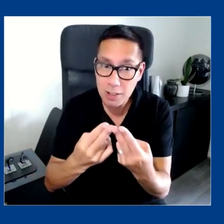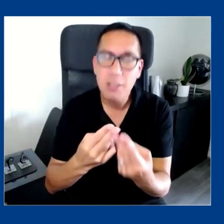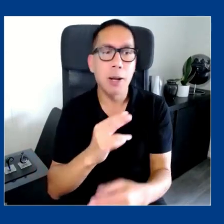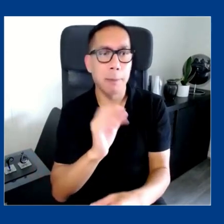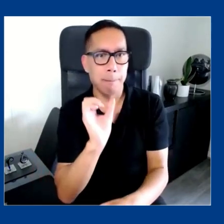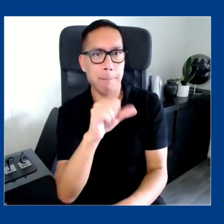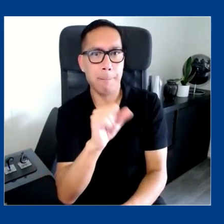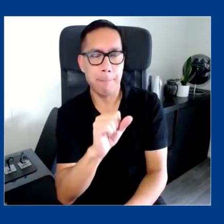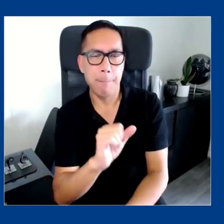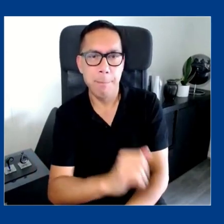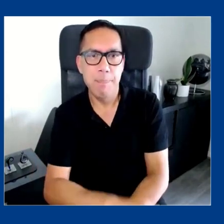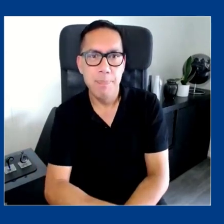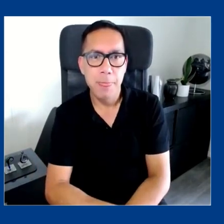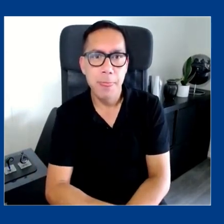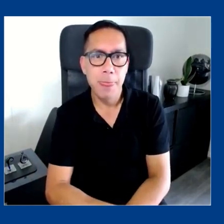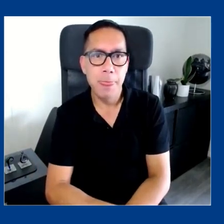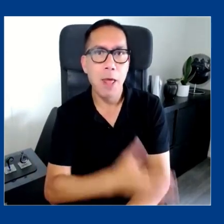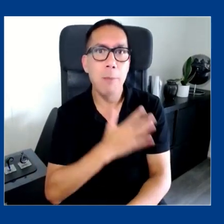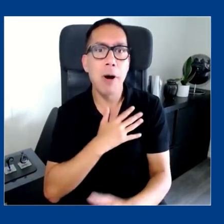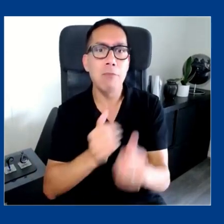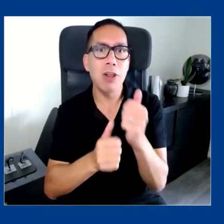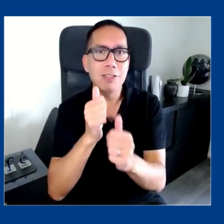of my brothers.